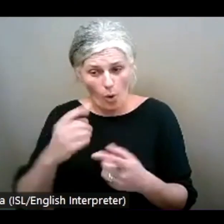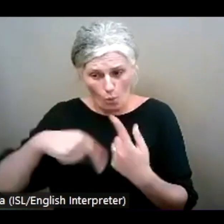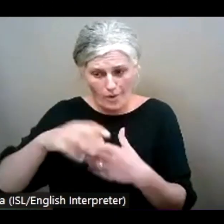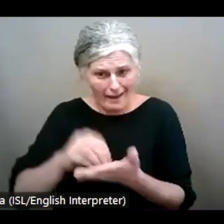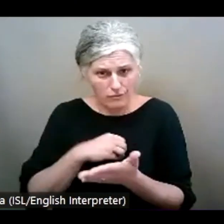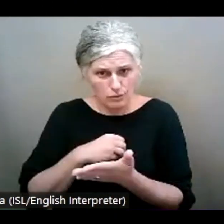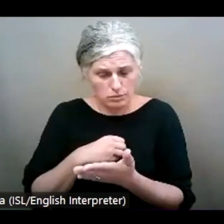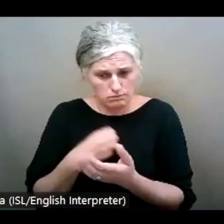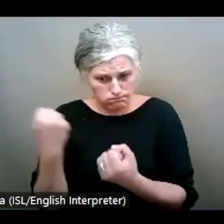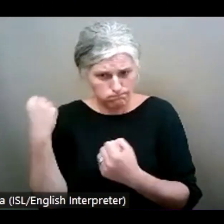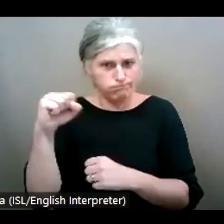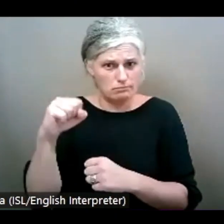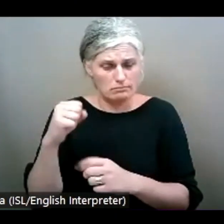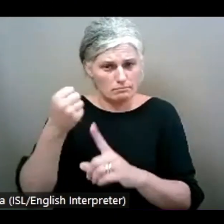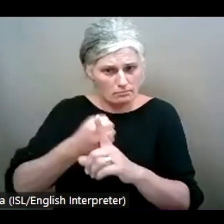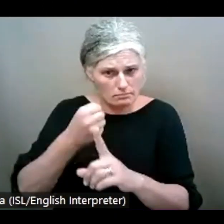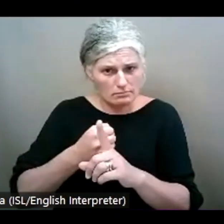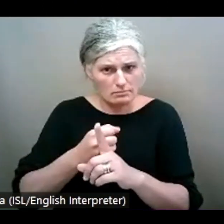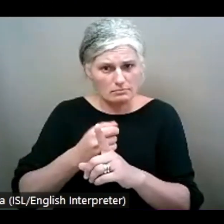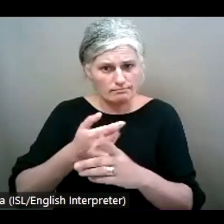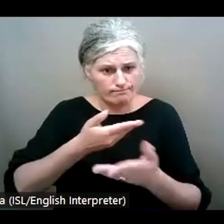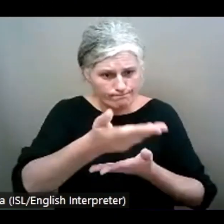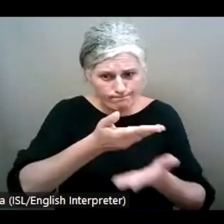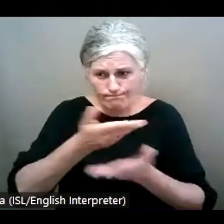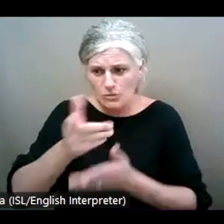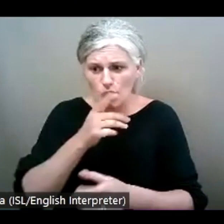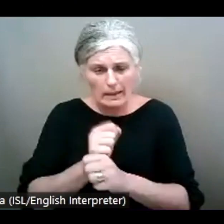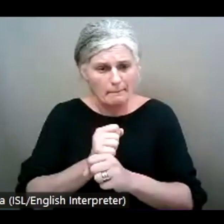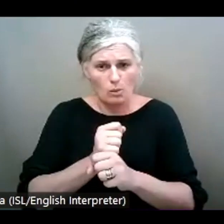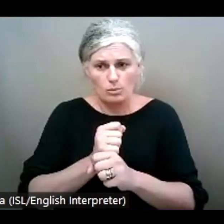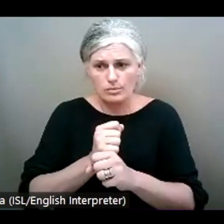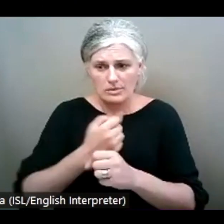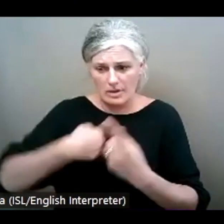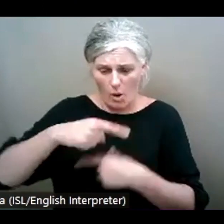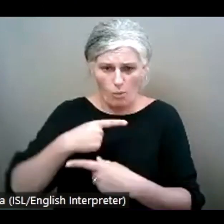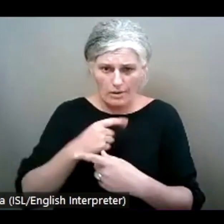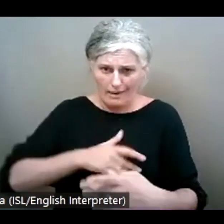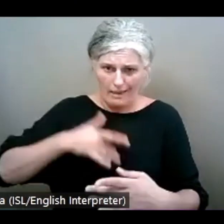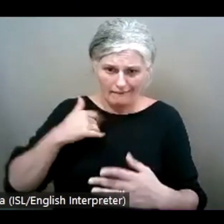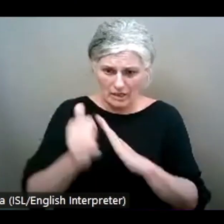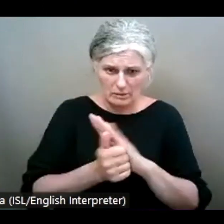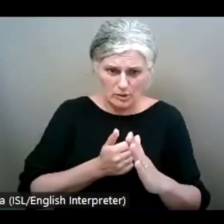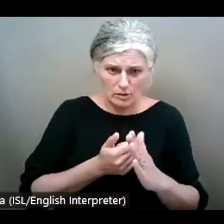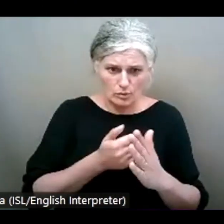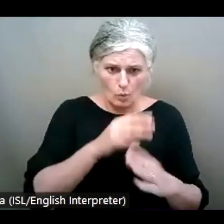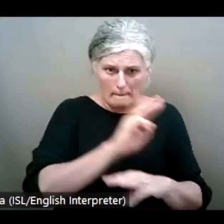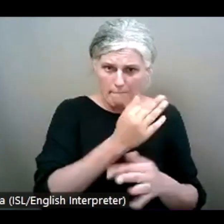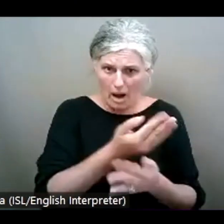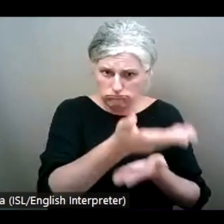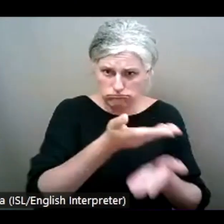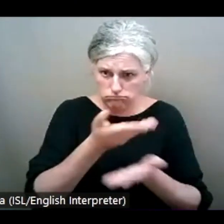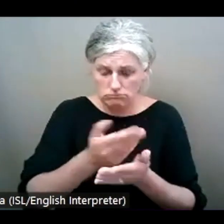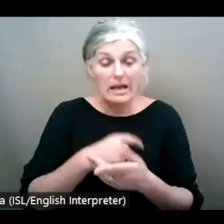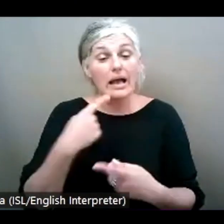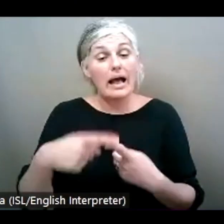and educate those parents in the social model. Yeah, and that's because as well, Peter, to add